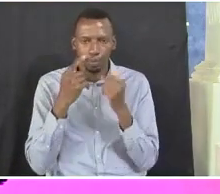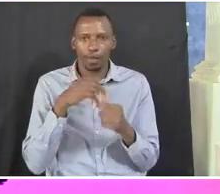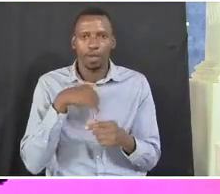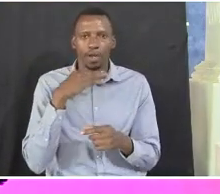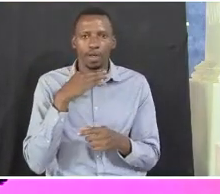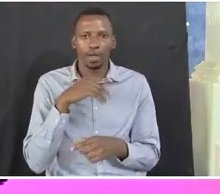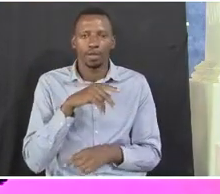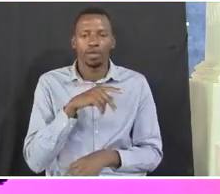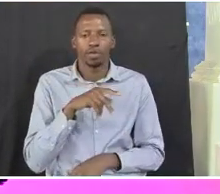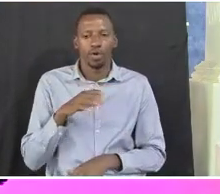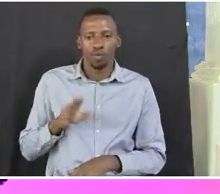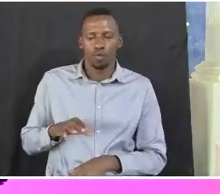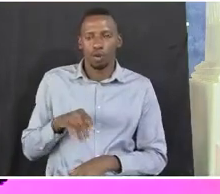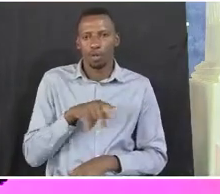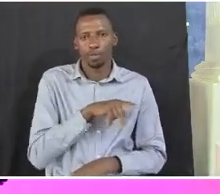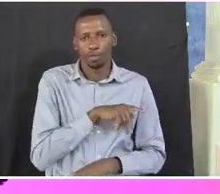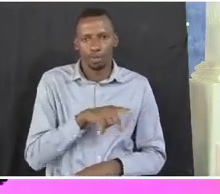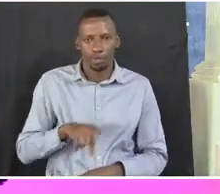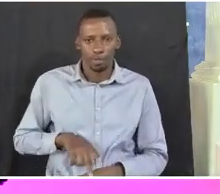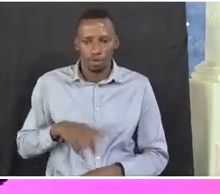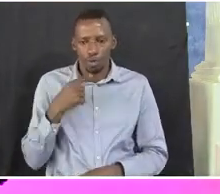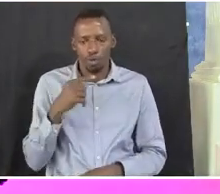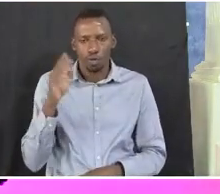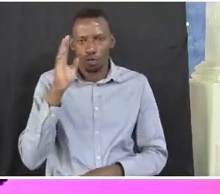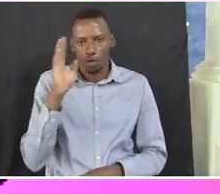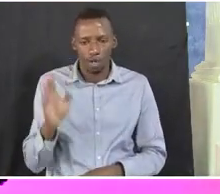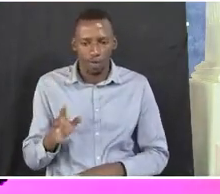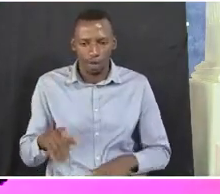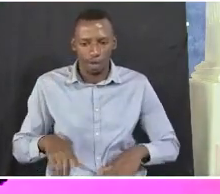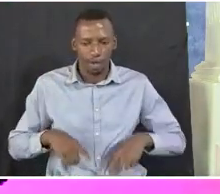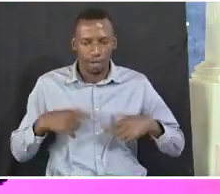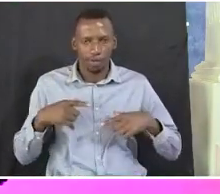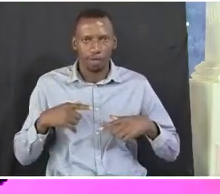princess who never lived happily ever after.